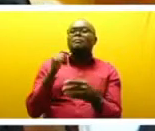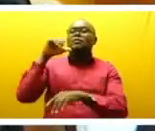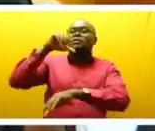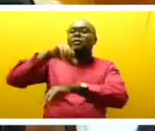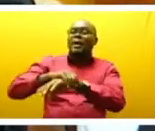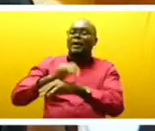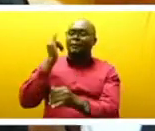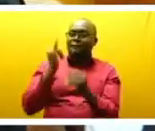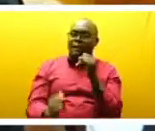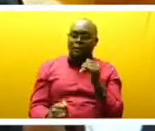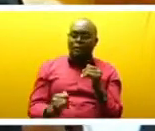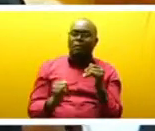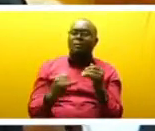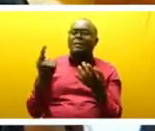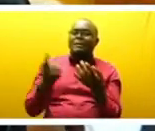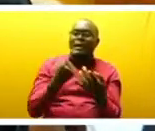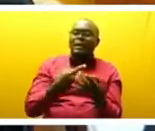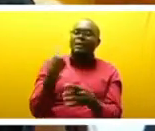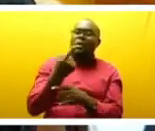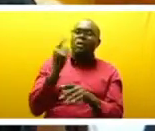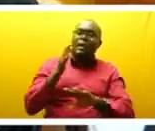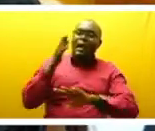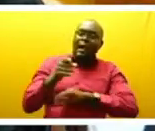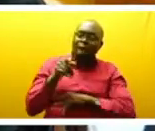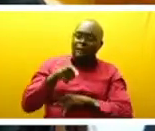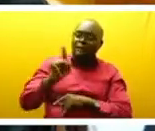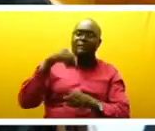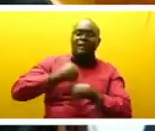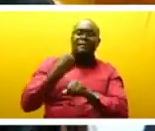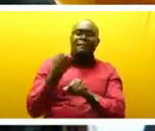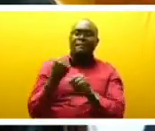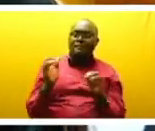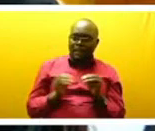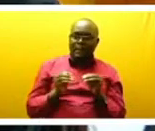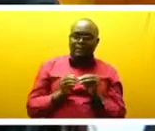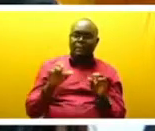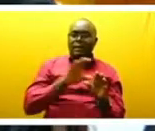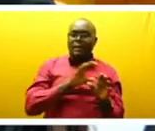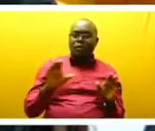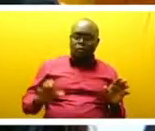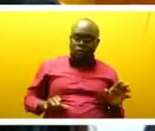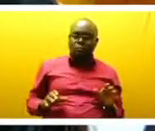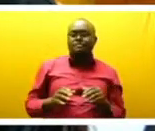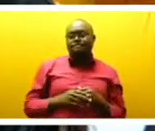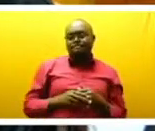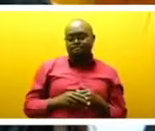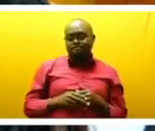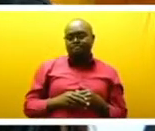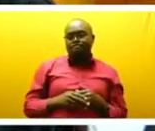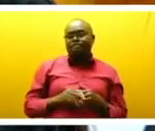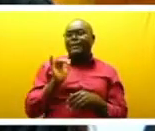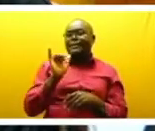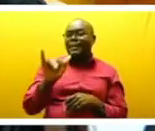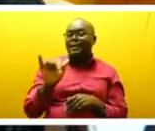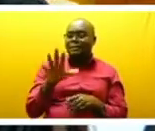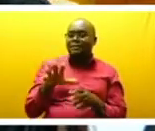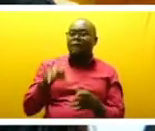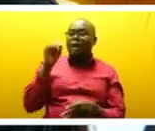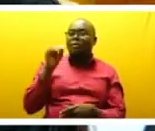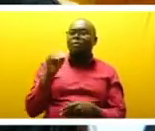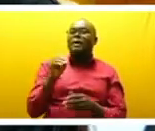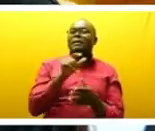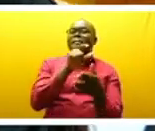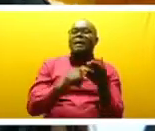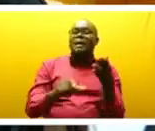final tally only after he had met the commission, and that is found at paragraph